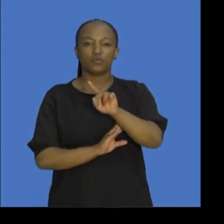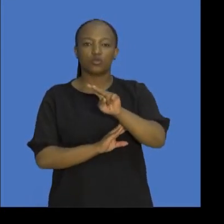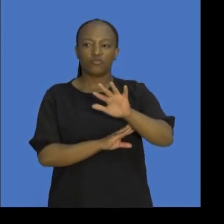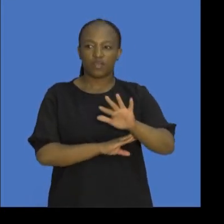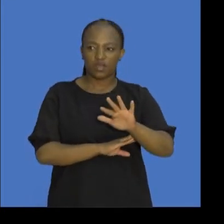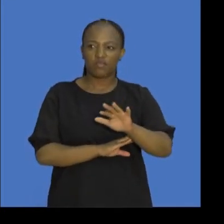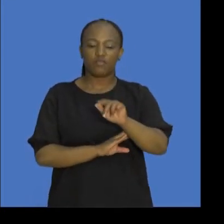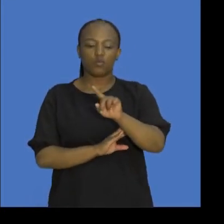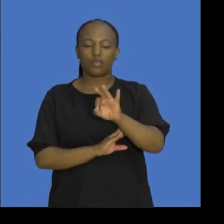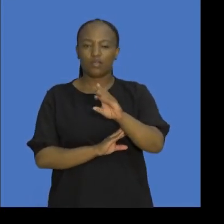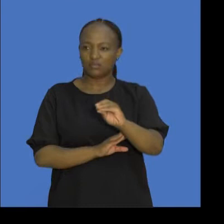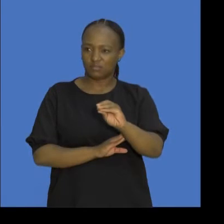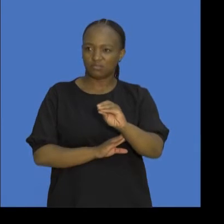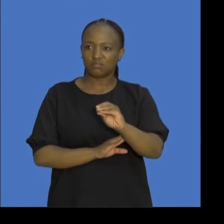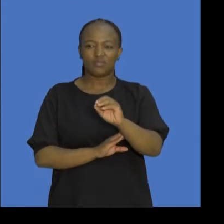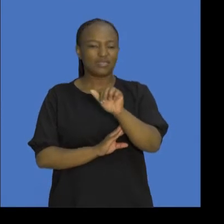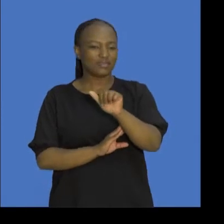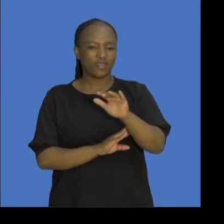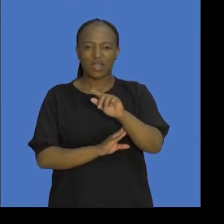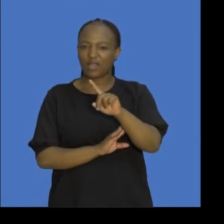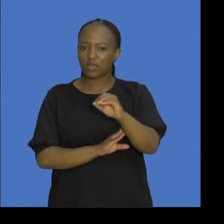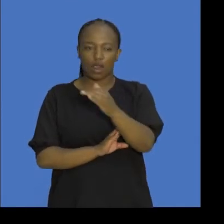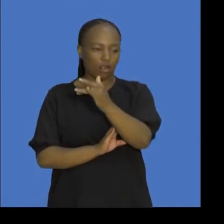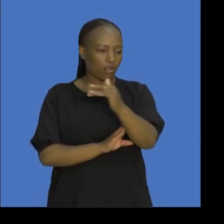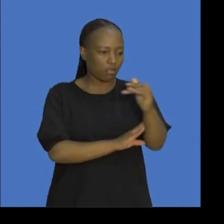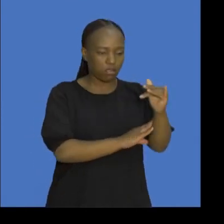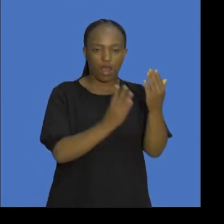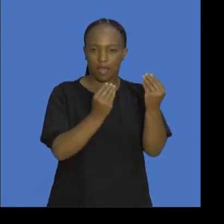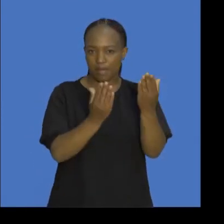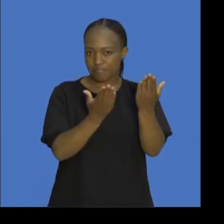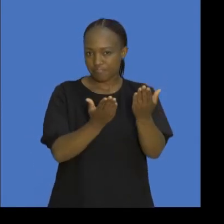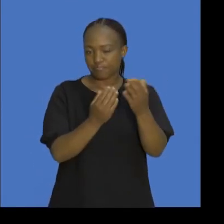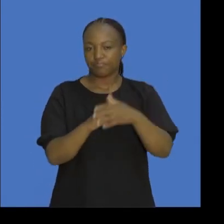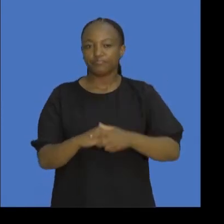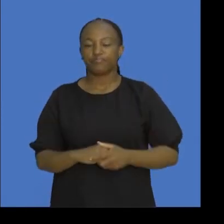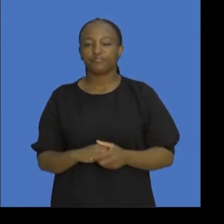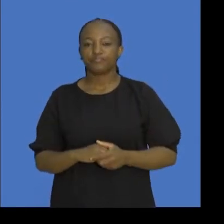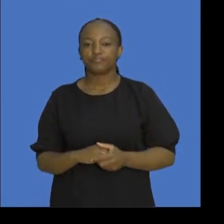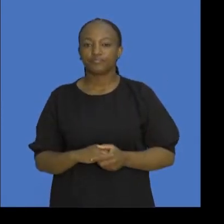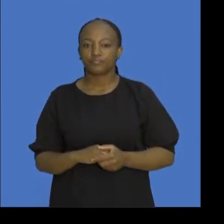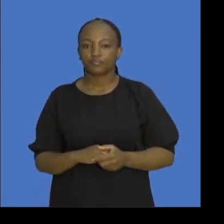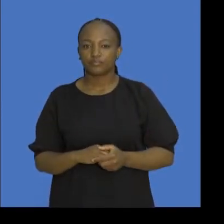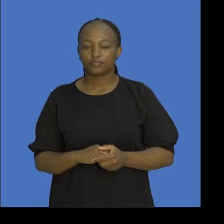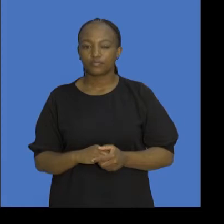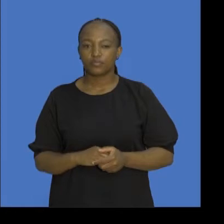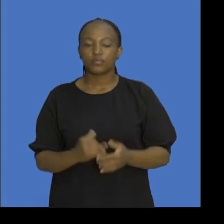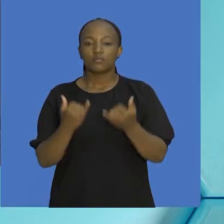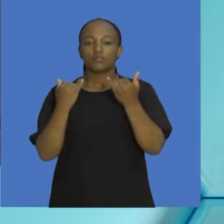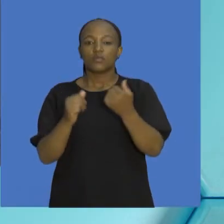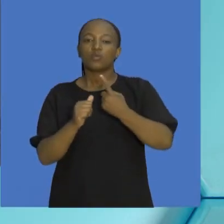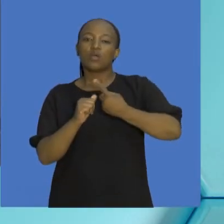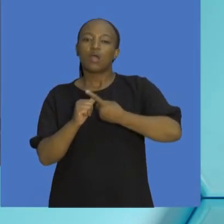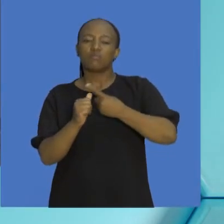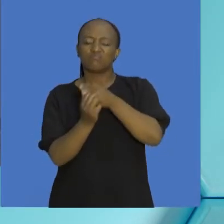125, 130, 65, 100, all the way. Okay. Now, we want to